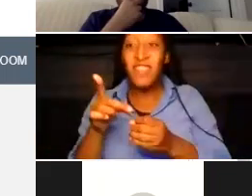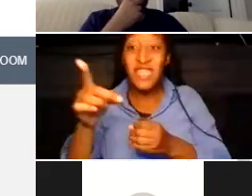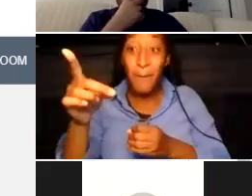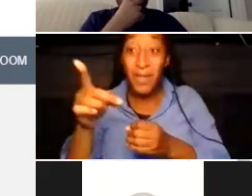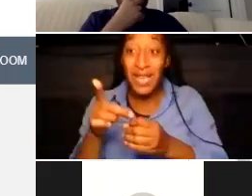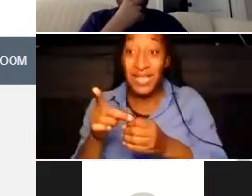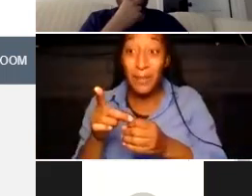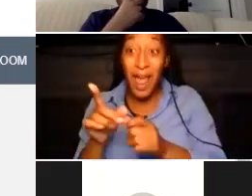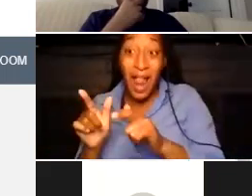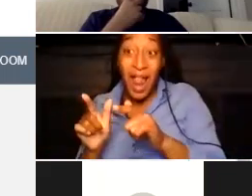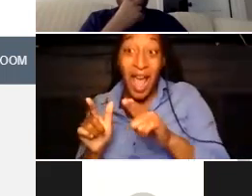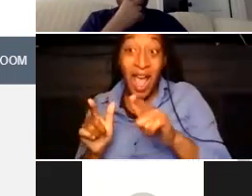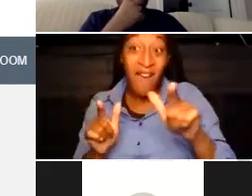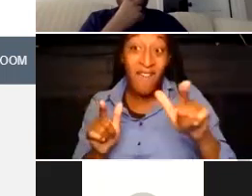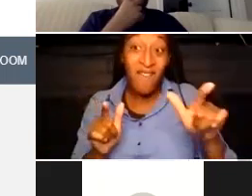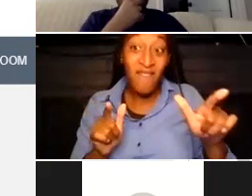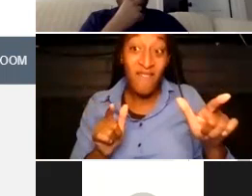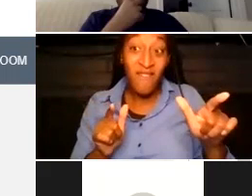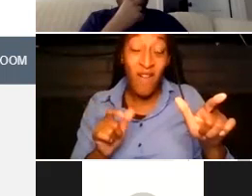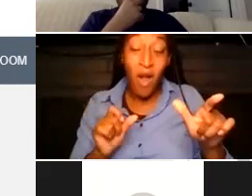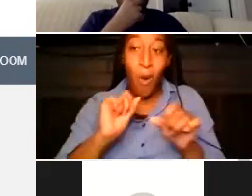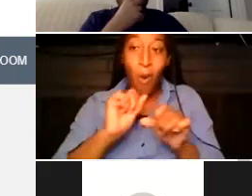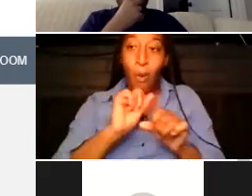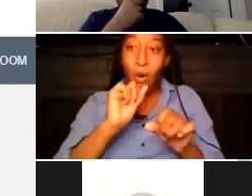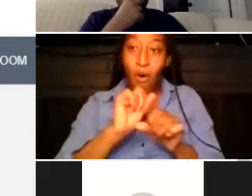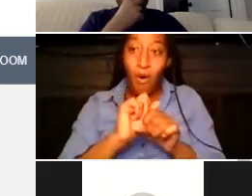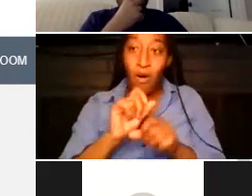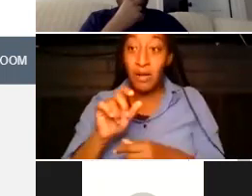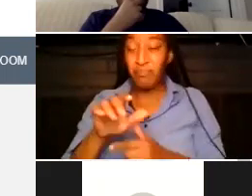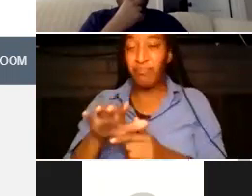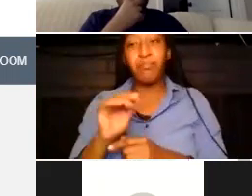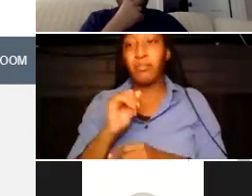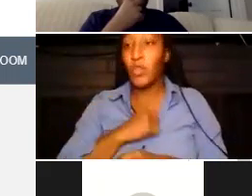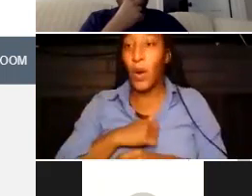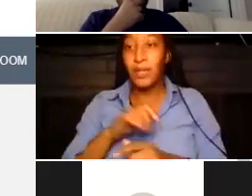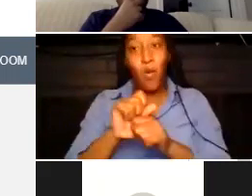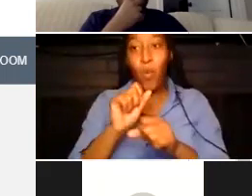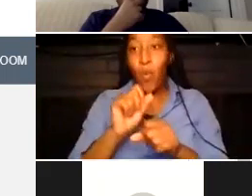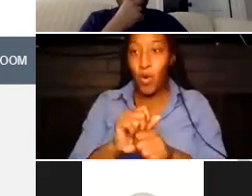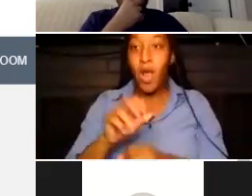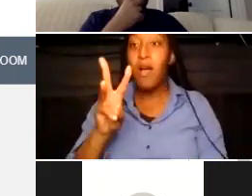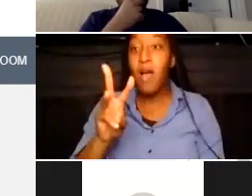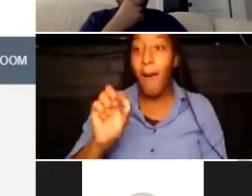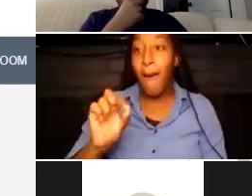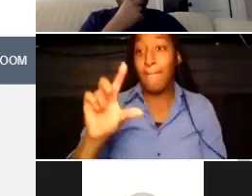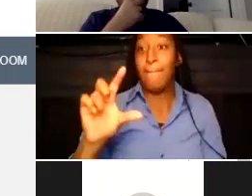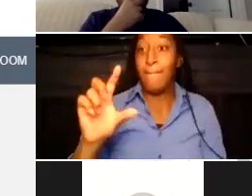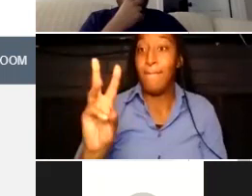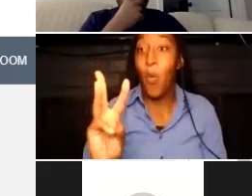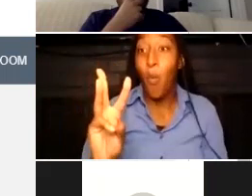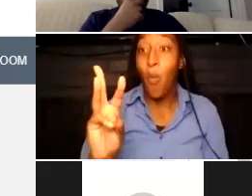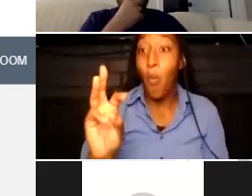opposite directions. So work is being done in that case, but that work is negative in the sense